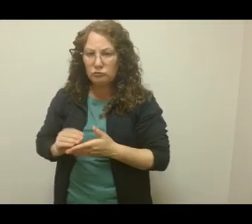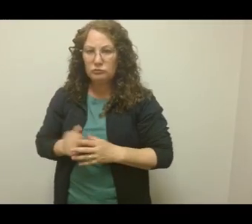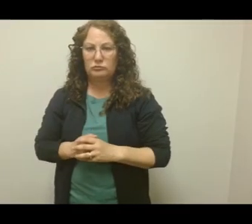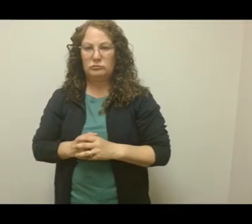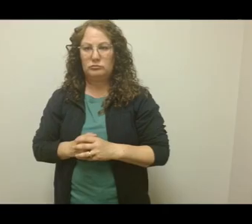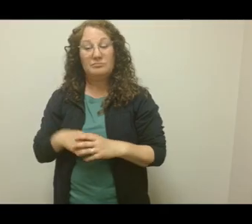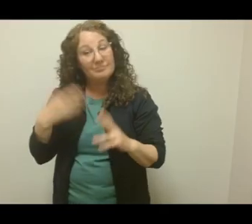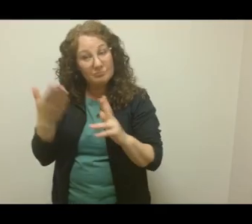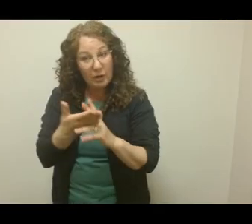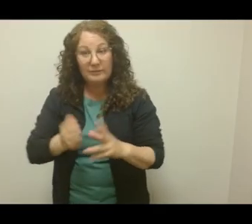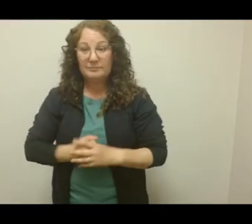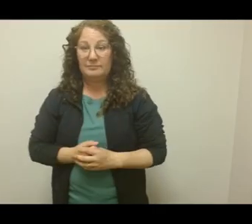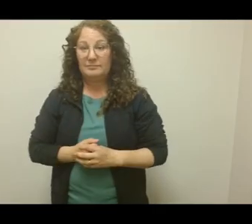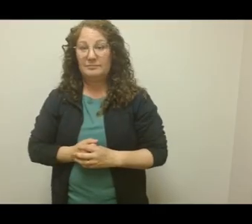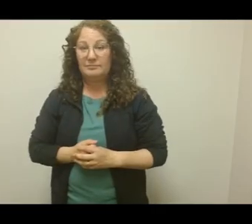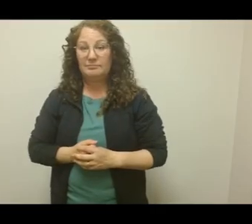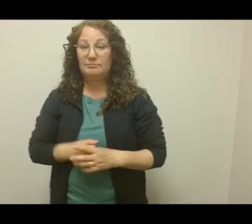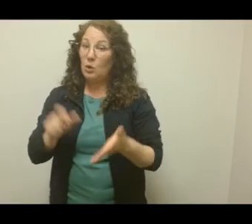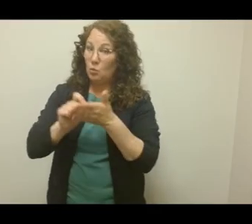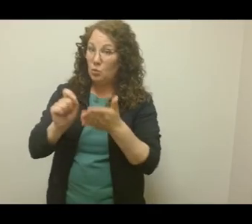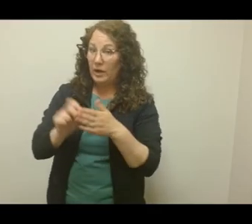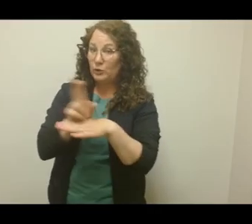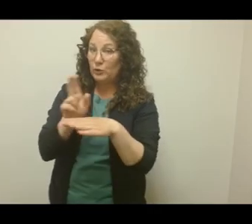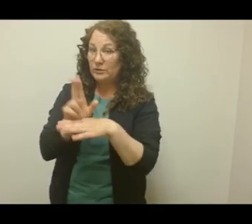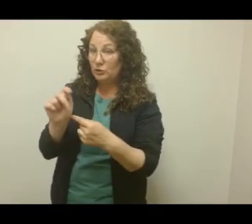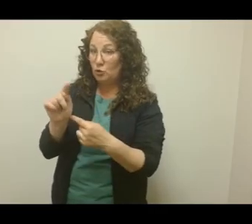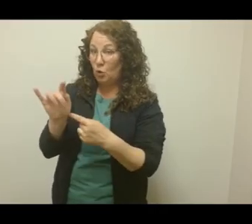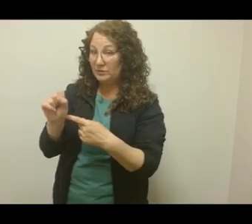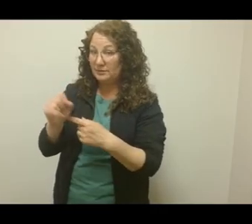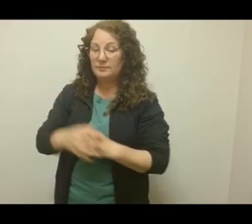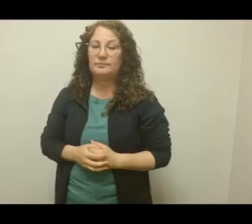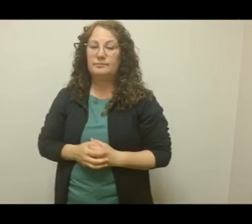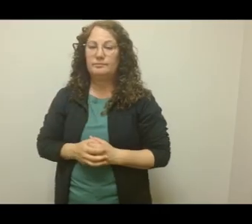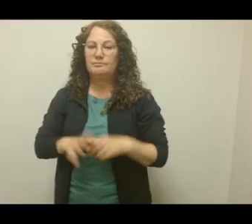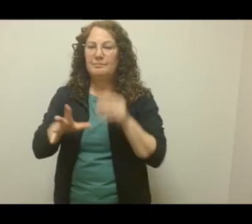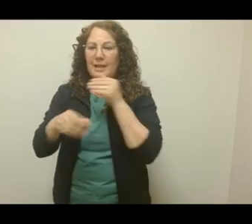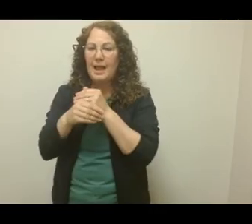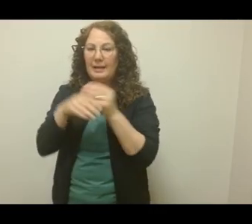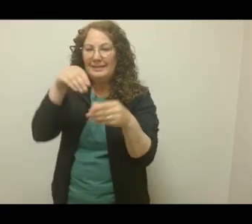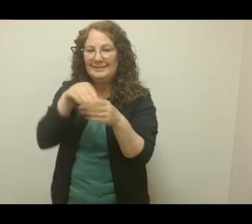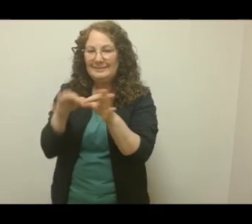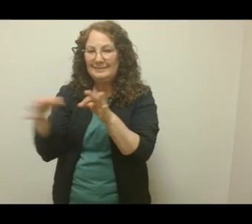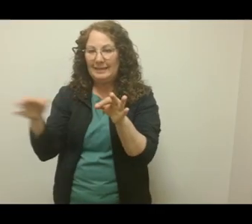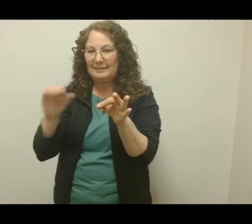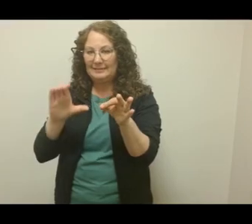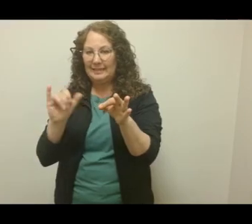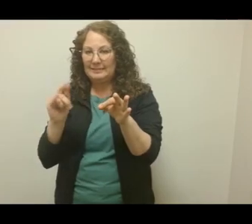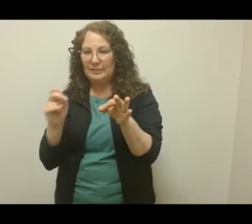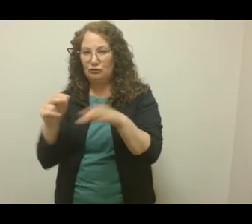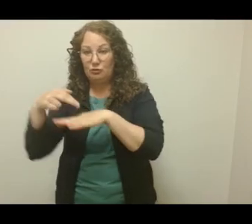break. Write using your notes and add an in-text citation and reference.